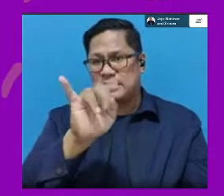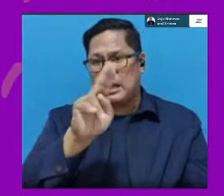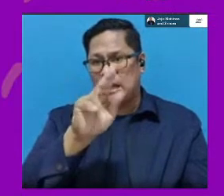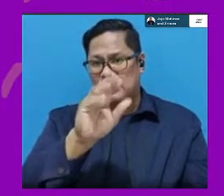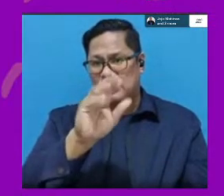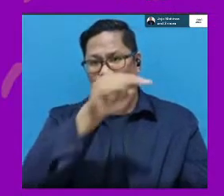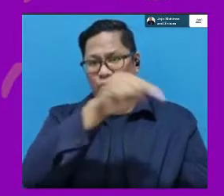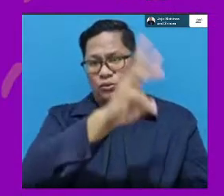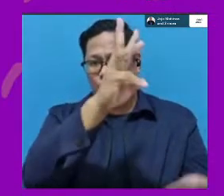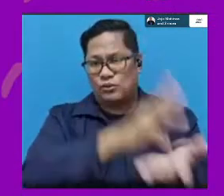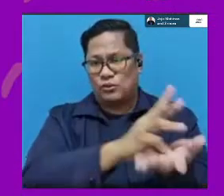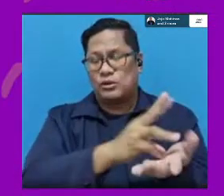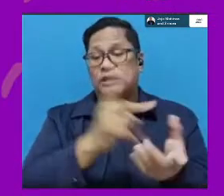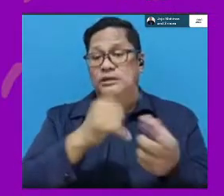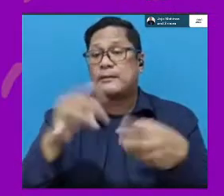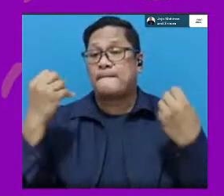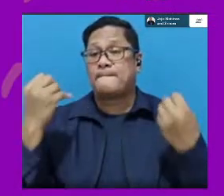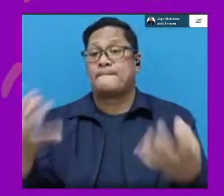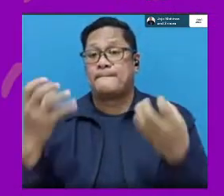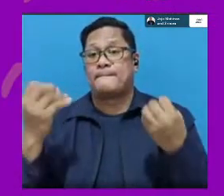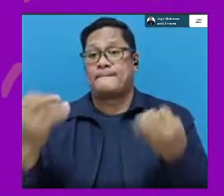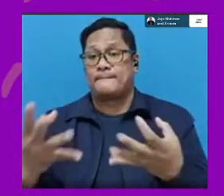a huge